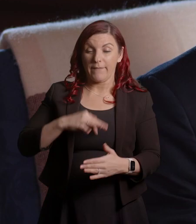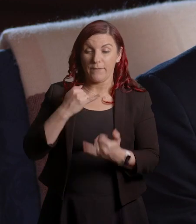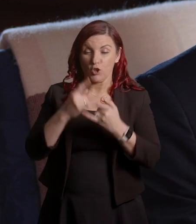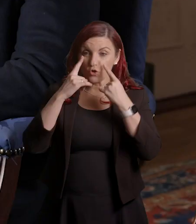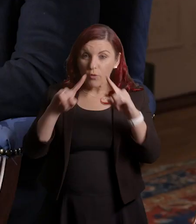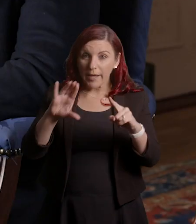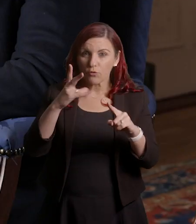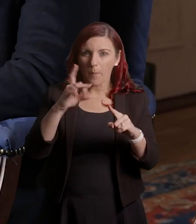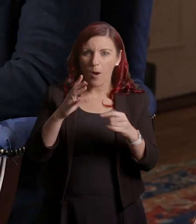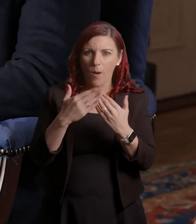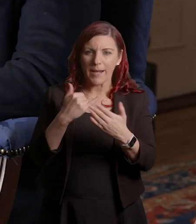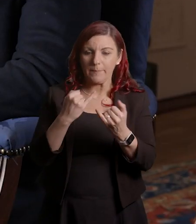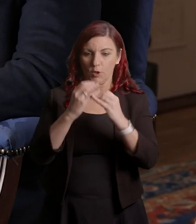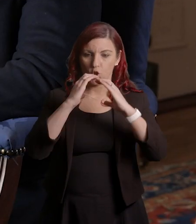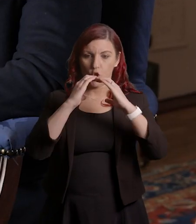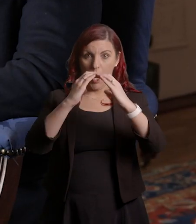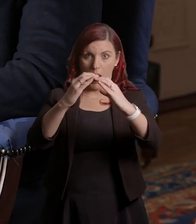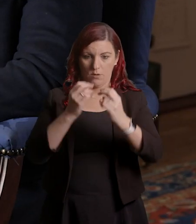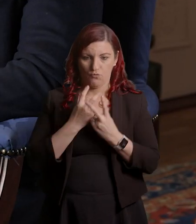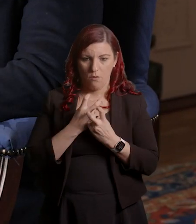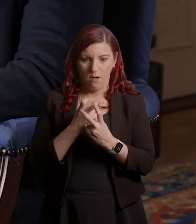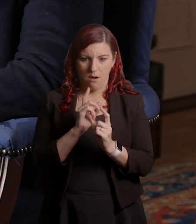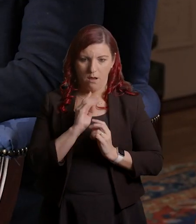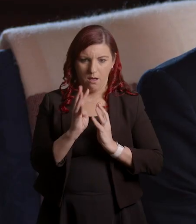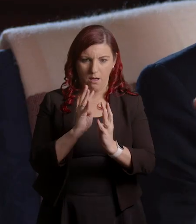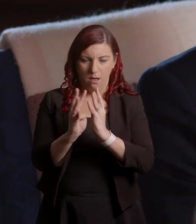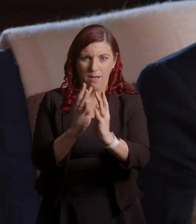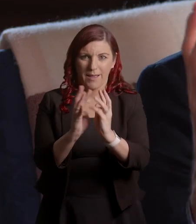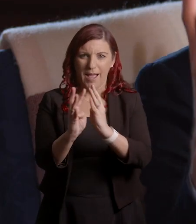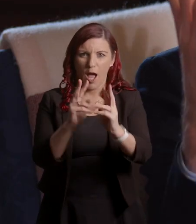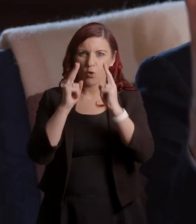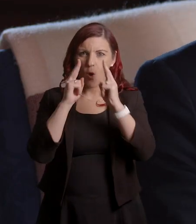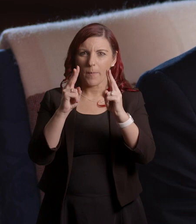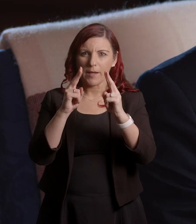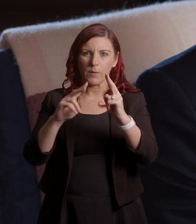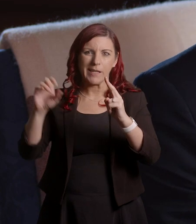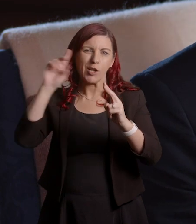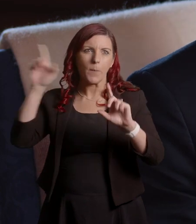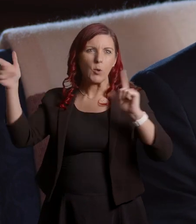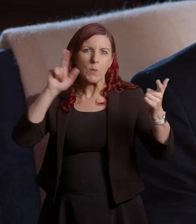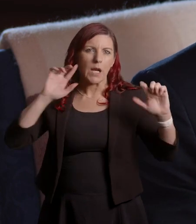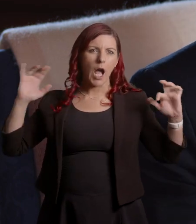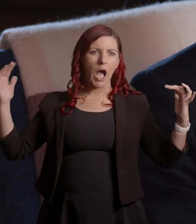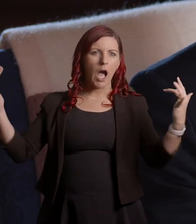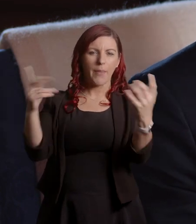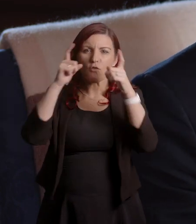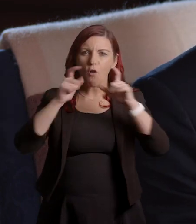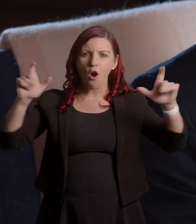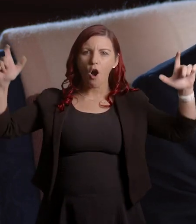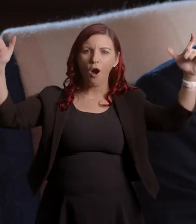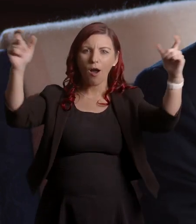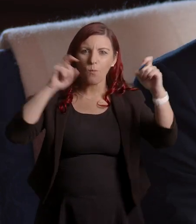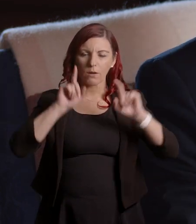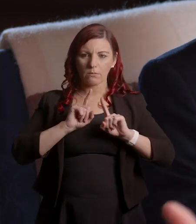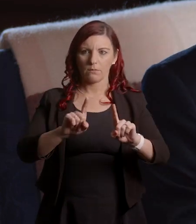past few weeks has been the run out of the tunnel, and when you usually have you have the sound of the music coming out, and you usually have a massive roar when you come out of